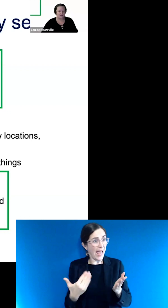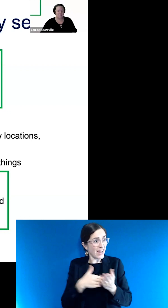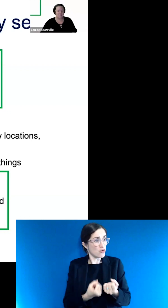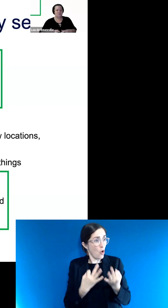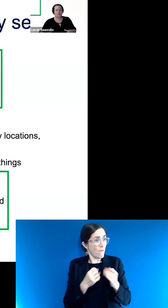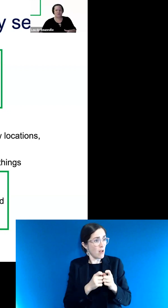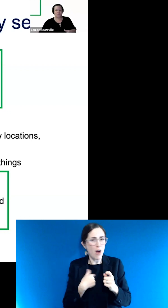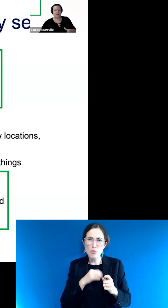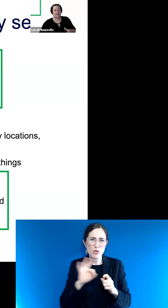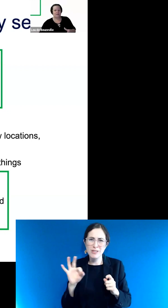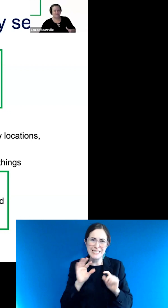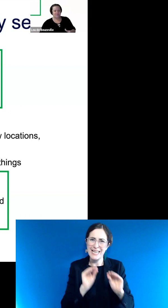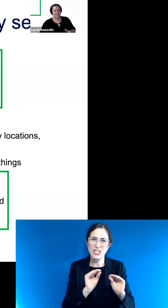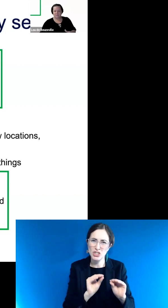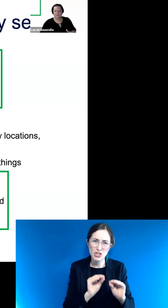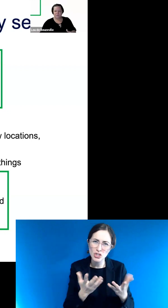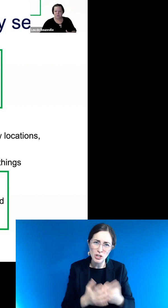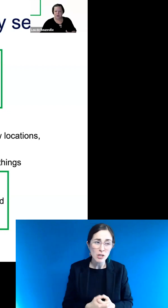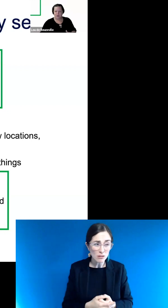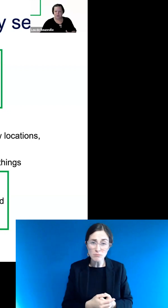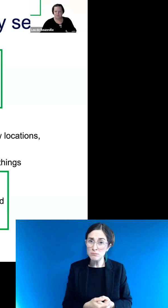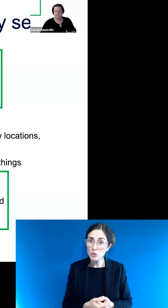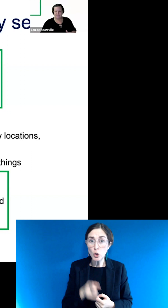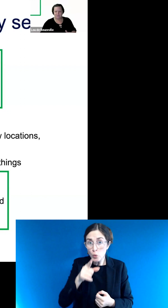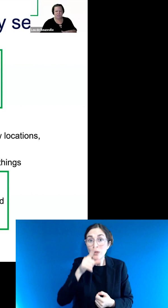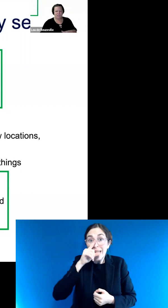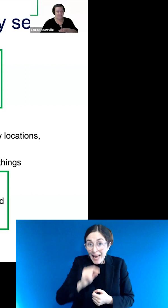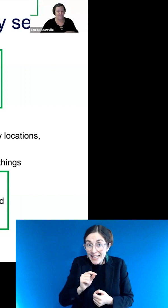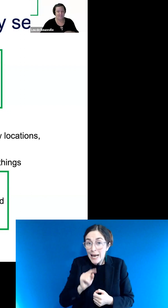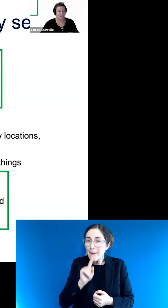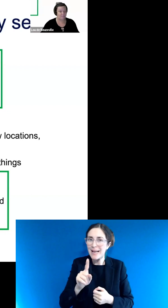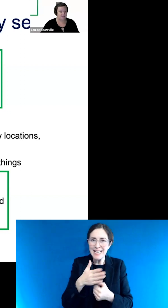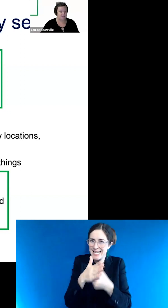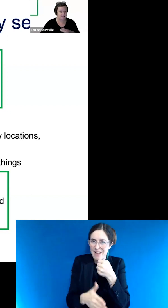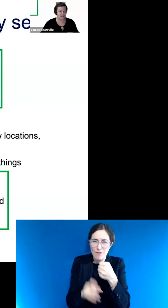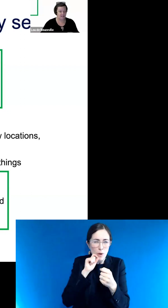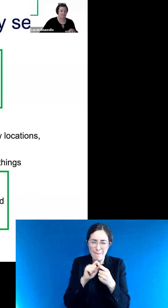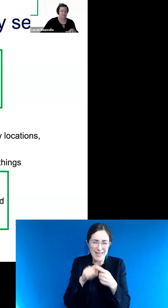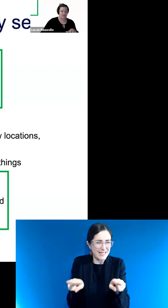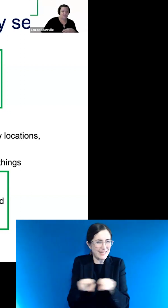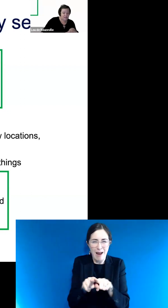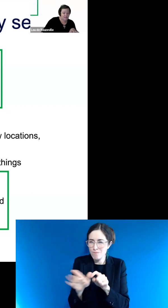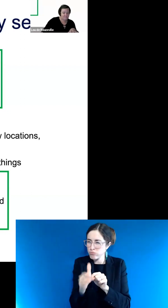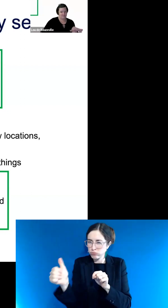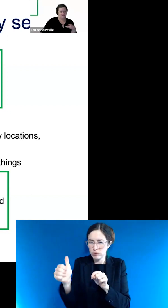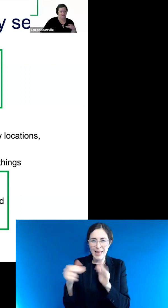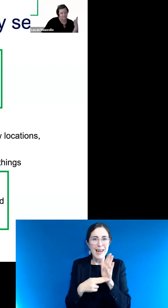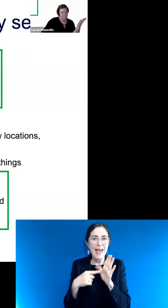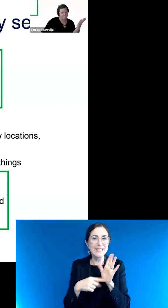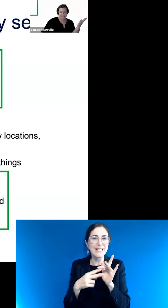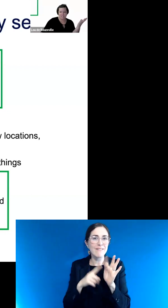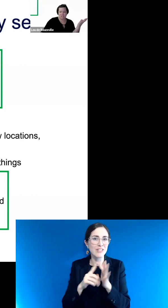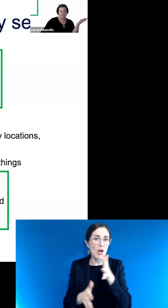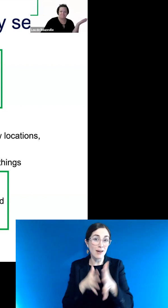value. So it's not that, you know, you've got no hope, but let me tell you, you're just never going to be like a deaf native signer,